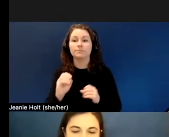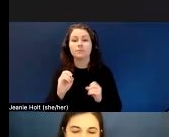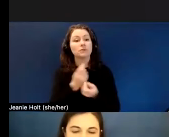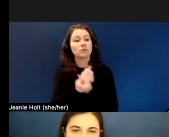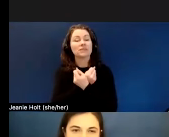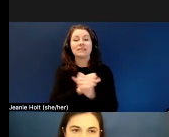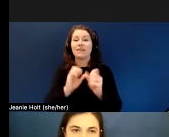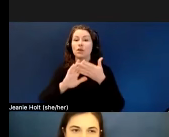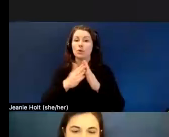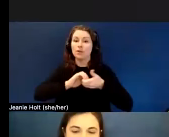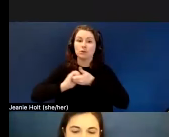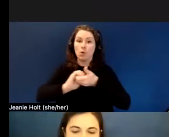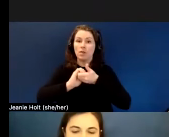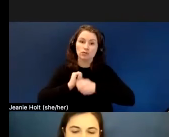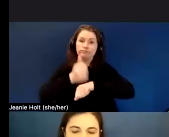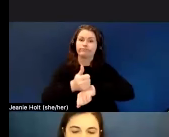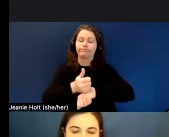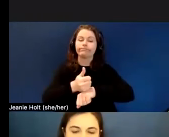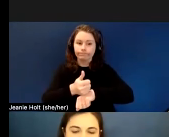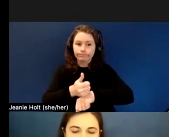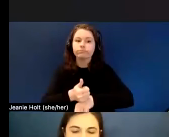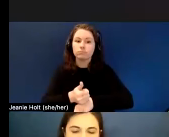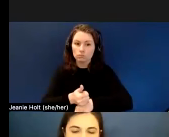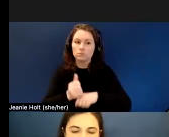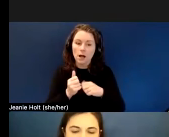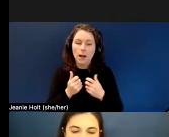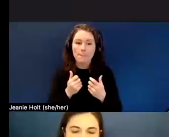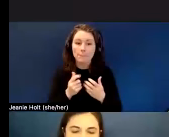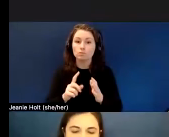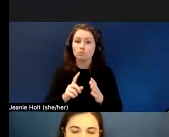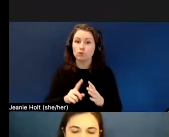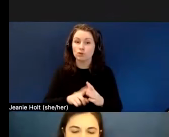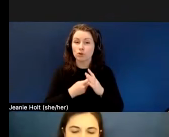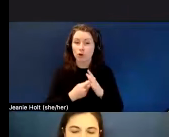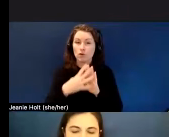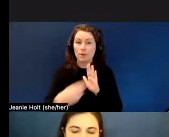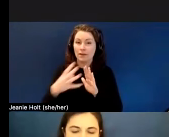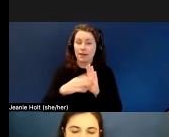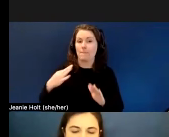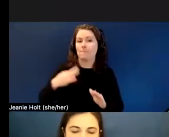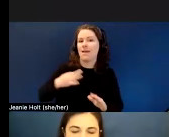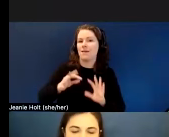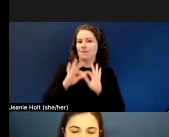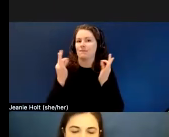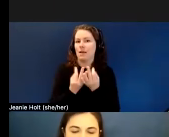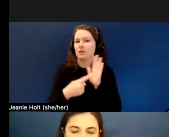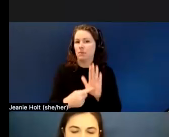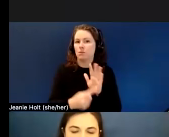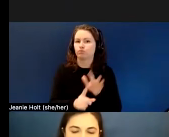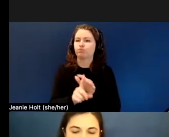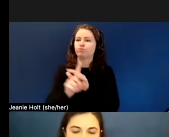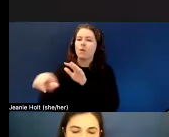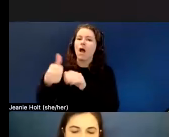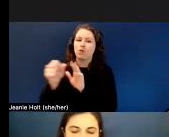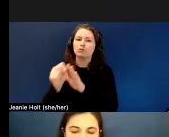Communities Coalition and started to replicate the Maine Families model in other states. And in the past